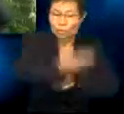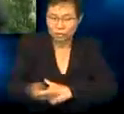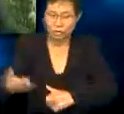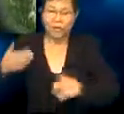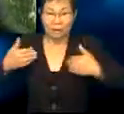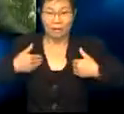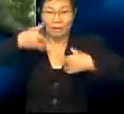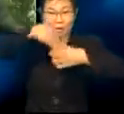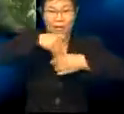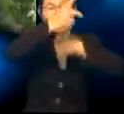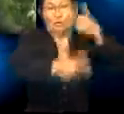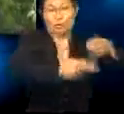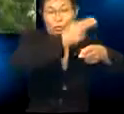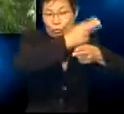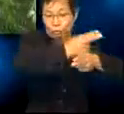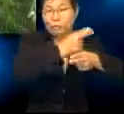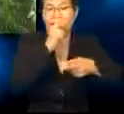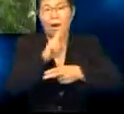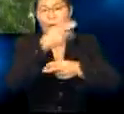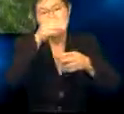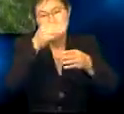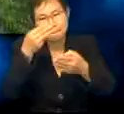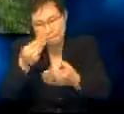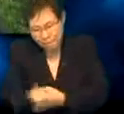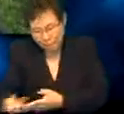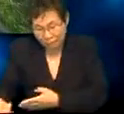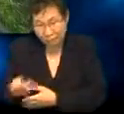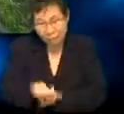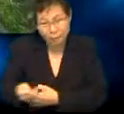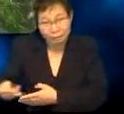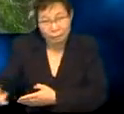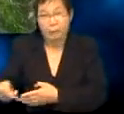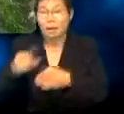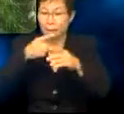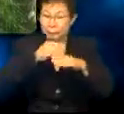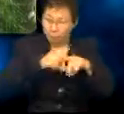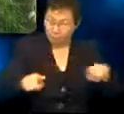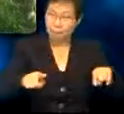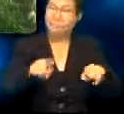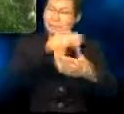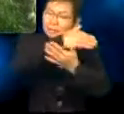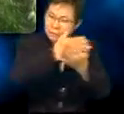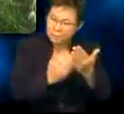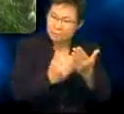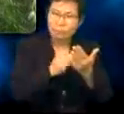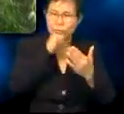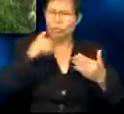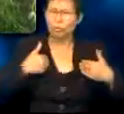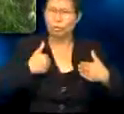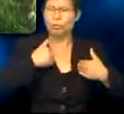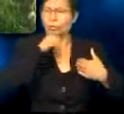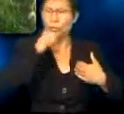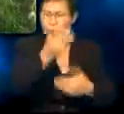Most of the things that exist in the universe are matter. However, there are some which are